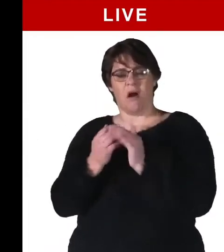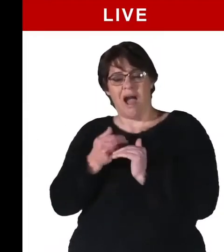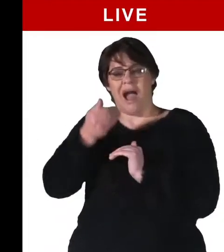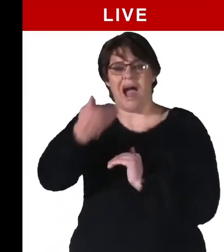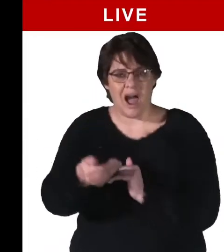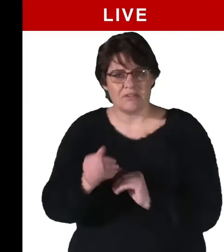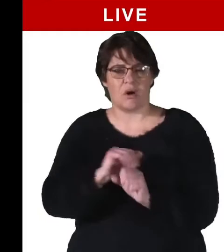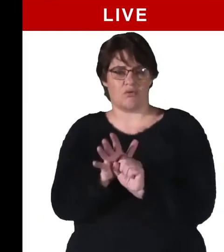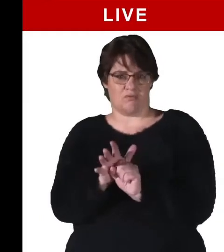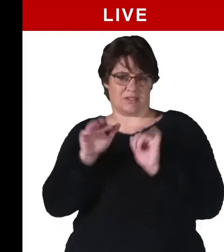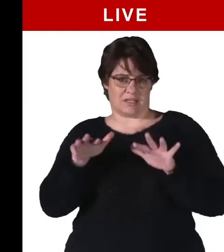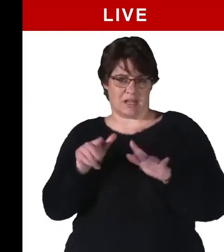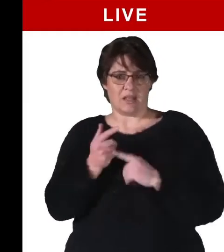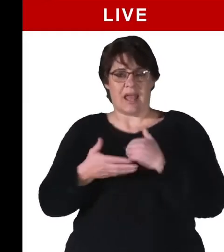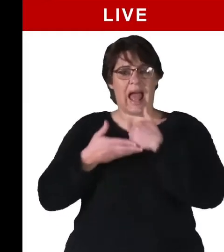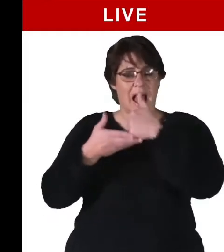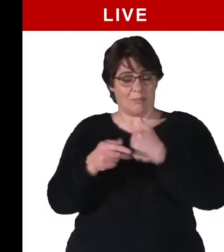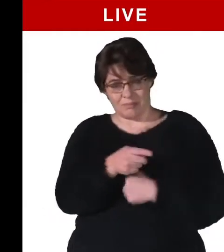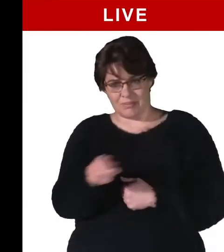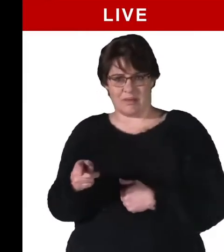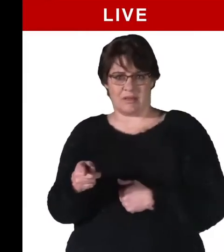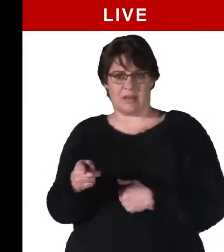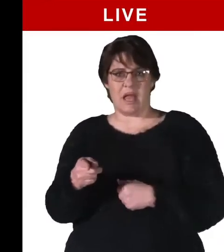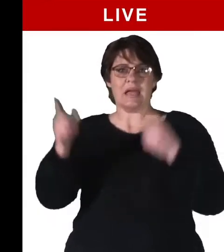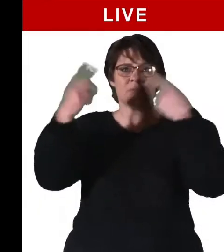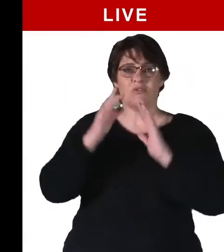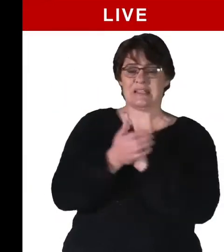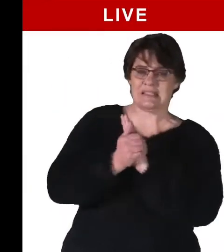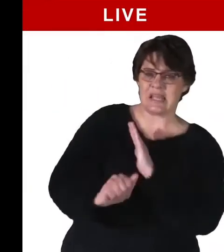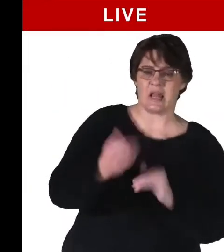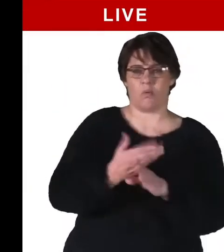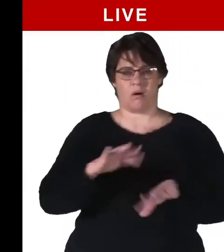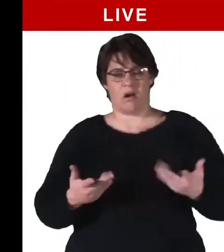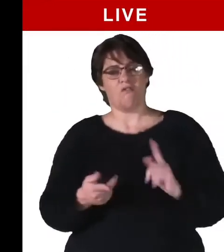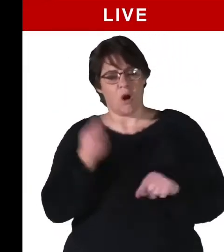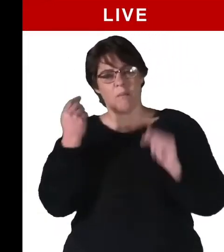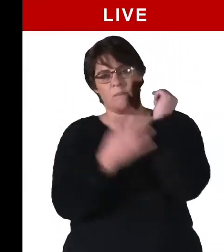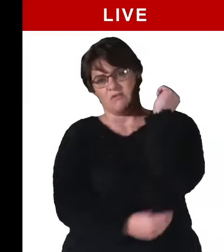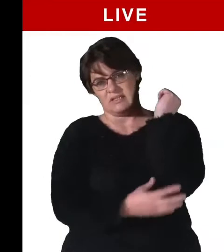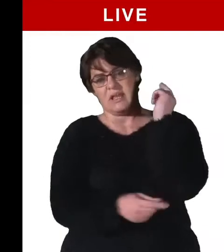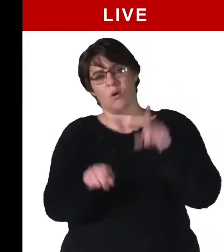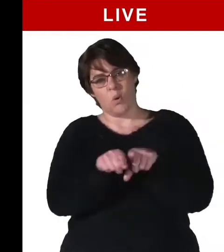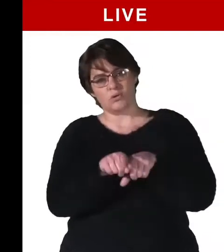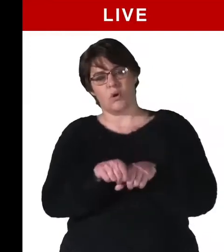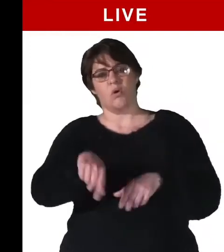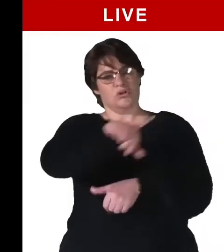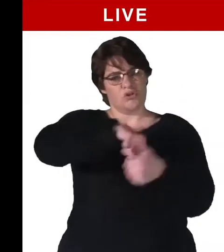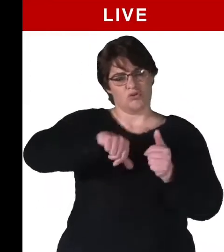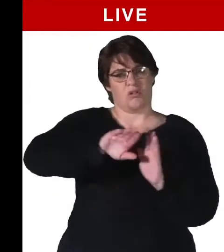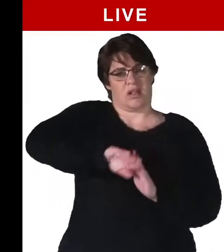post-COVID-19 to help those left behind, especially the unskilled unemployed, from poverty and social exclusion.